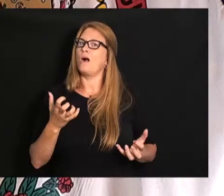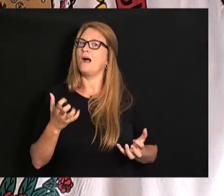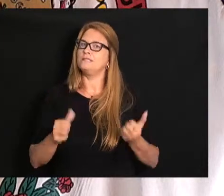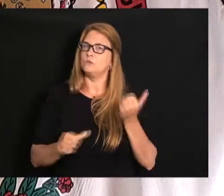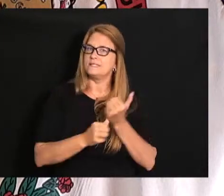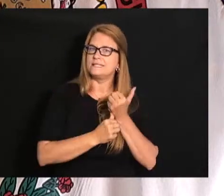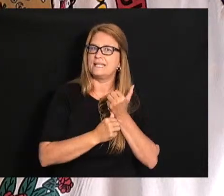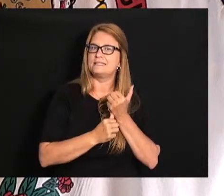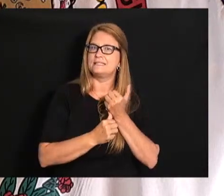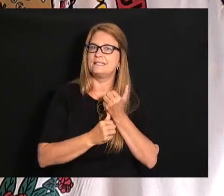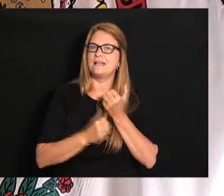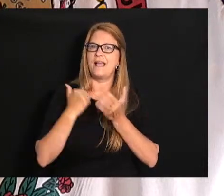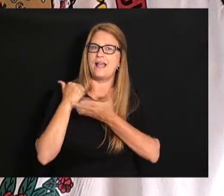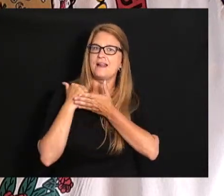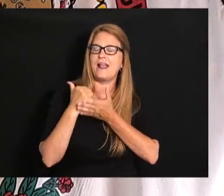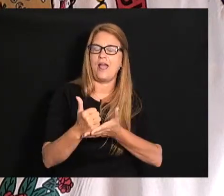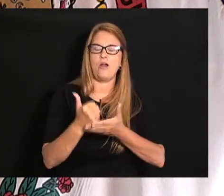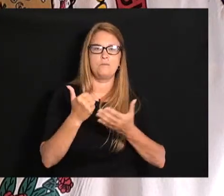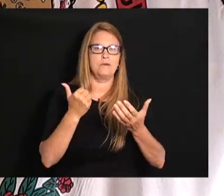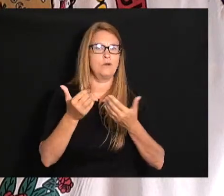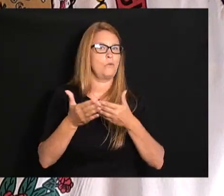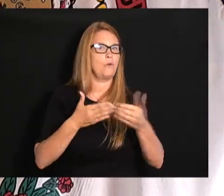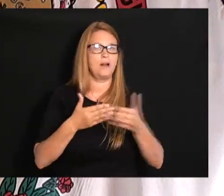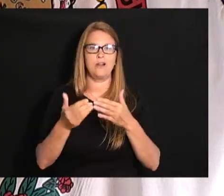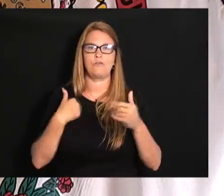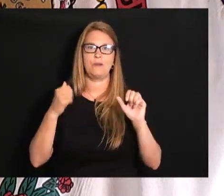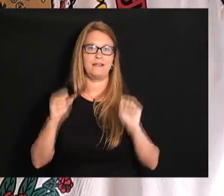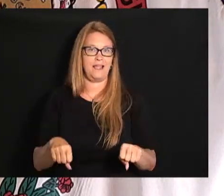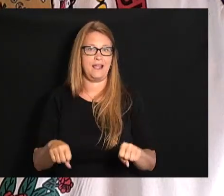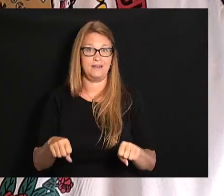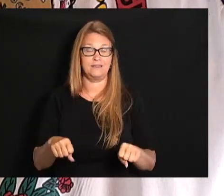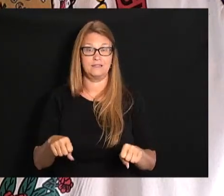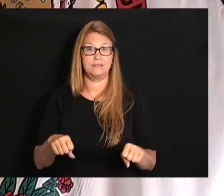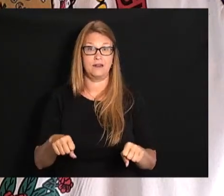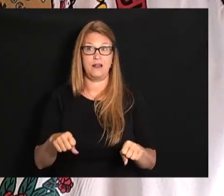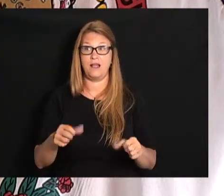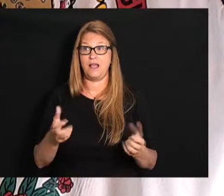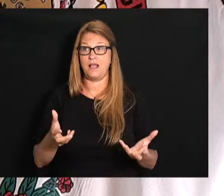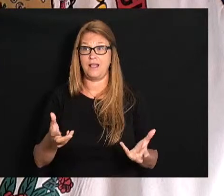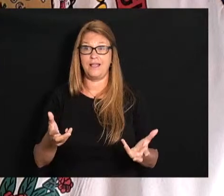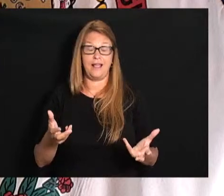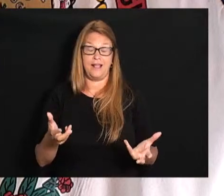assist and help in any way possible and everything. And I told our people,